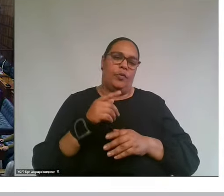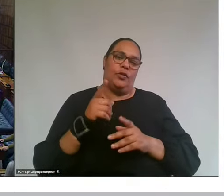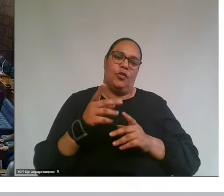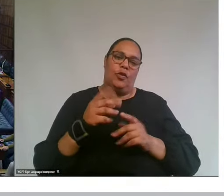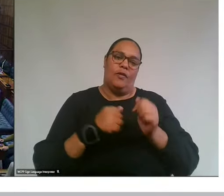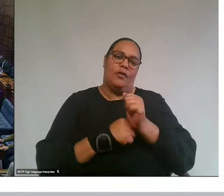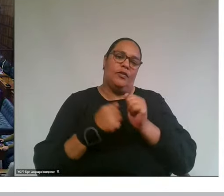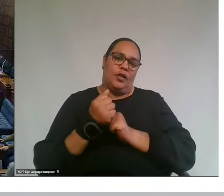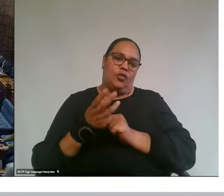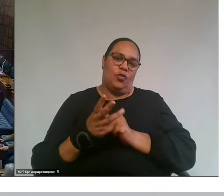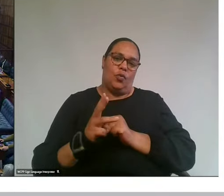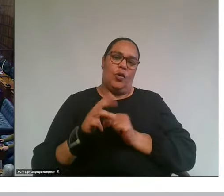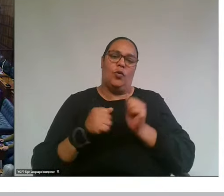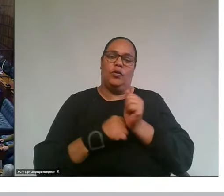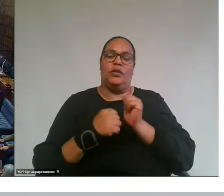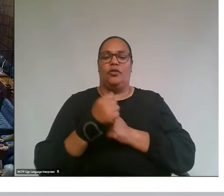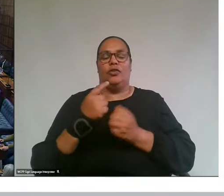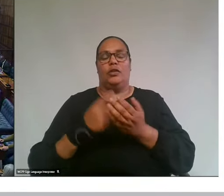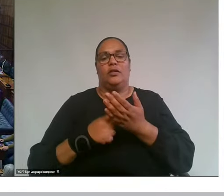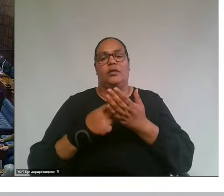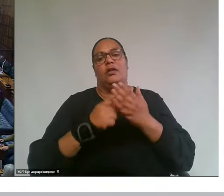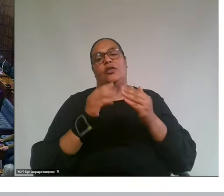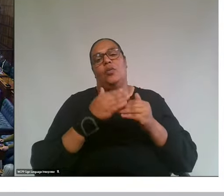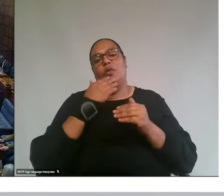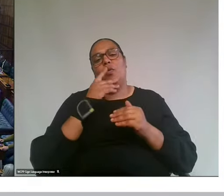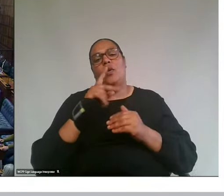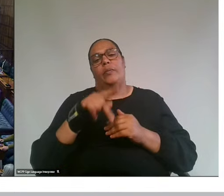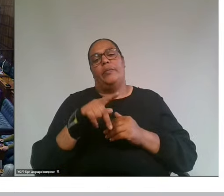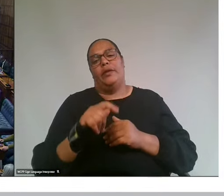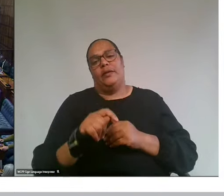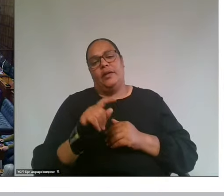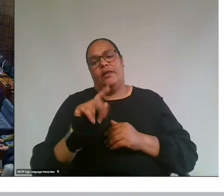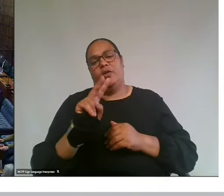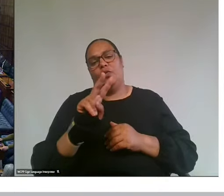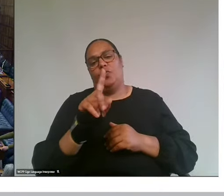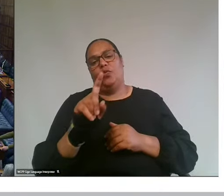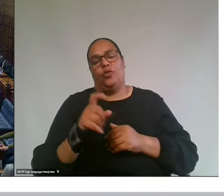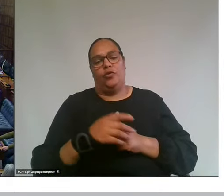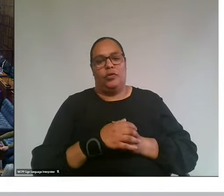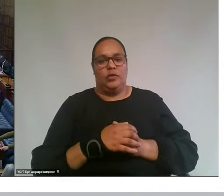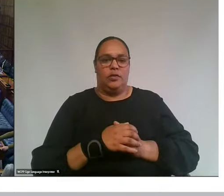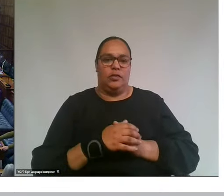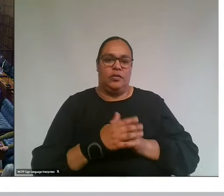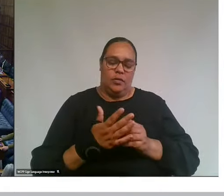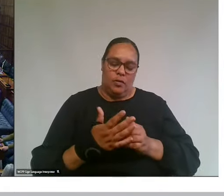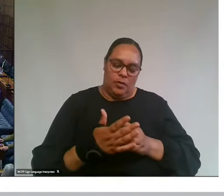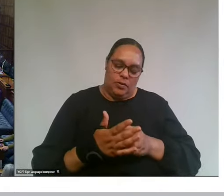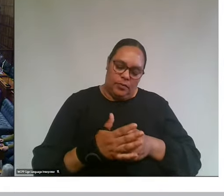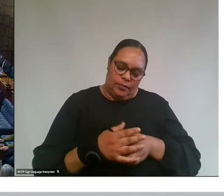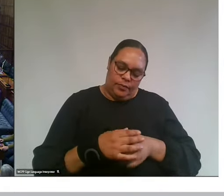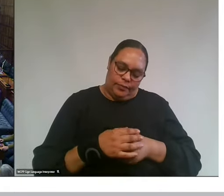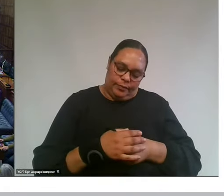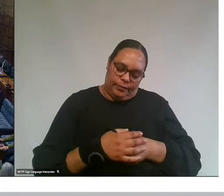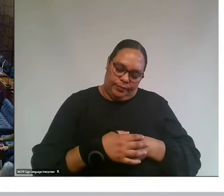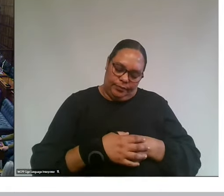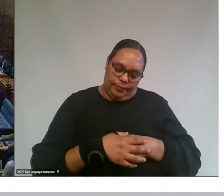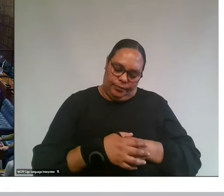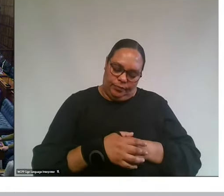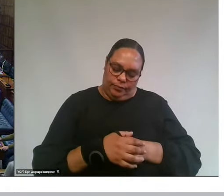structured way or structured discussions with PT if you could take those those two questions John